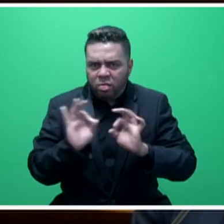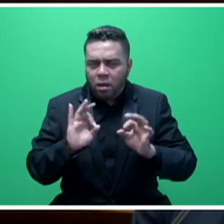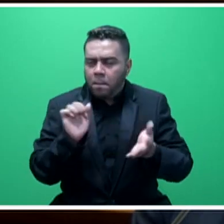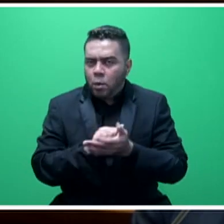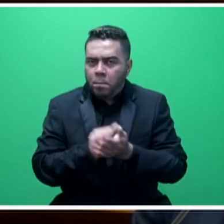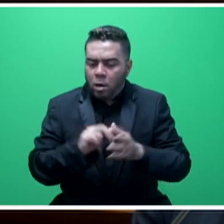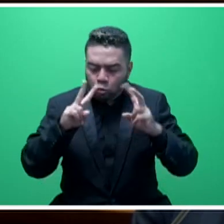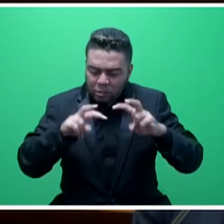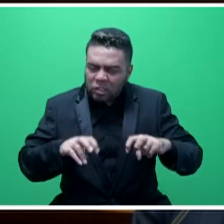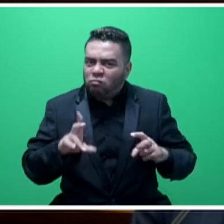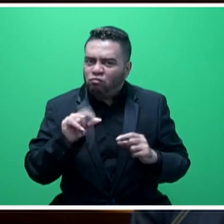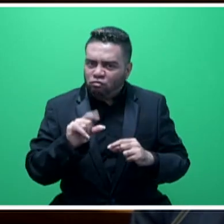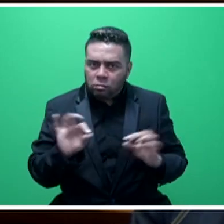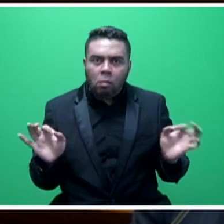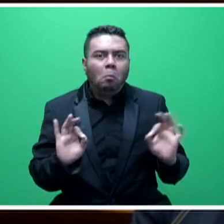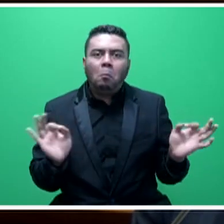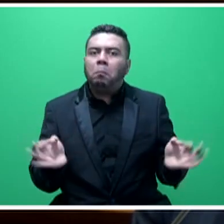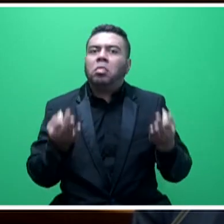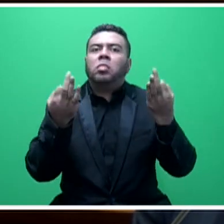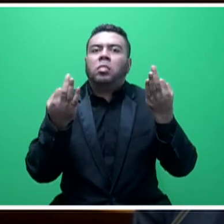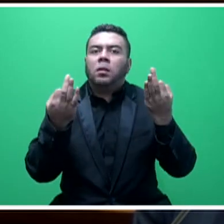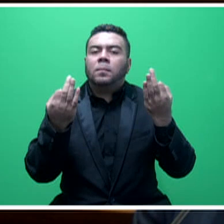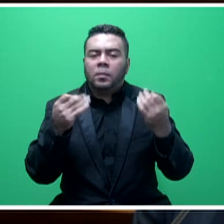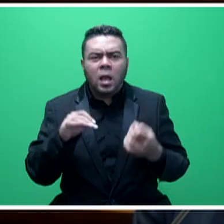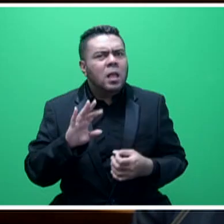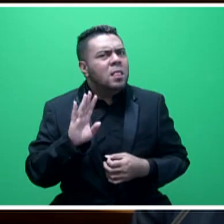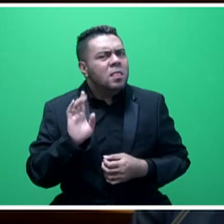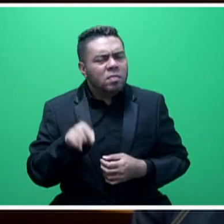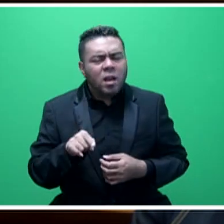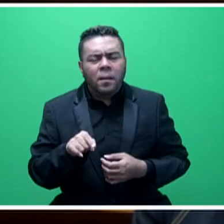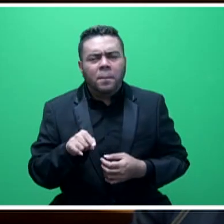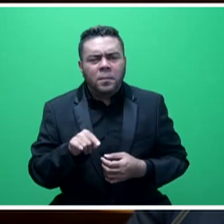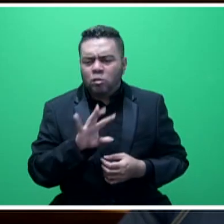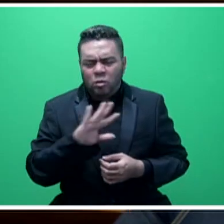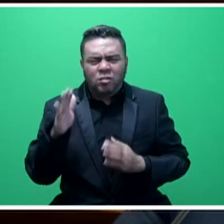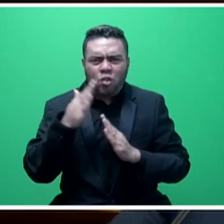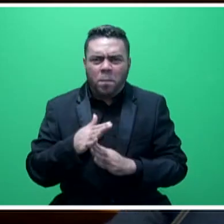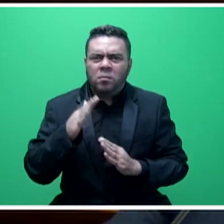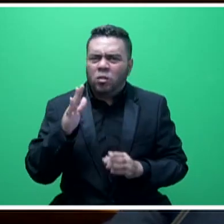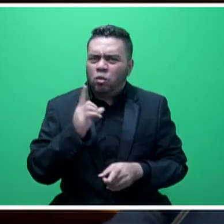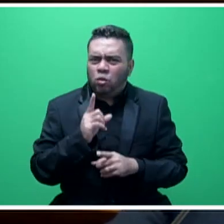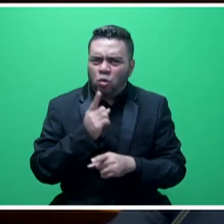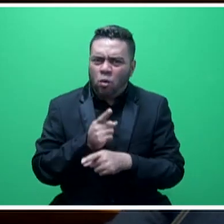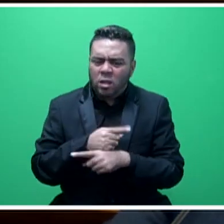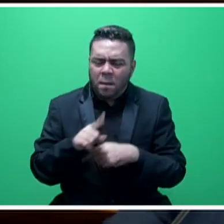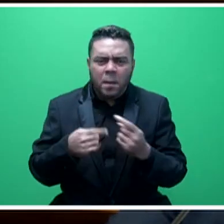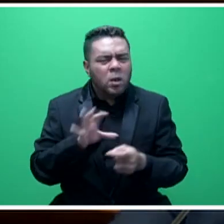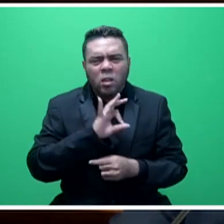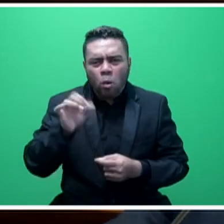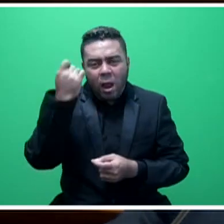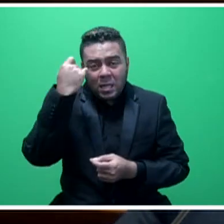None whatsoever. Mr. Speaker, sir, the opposition should stop speaking about PACER Plus because they clearly don't